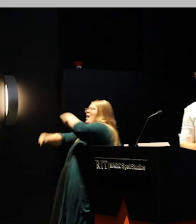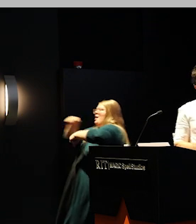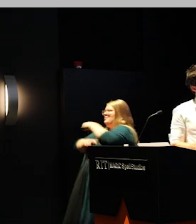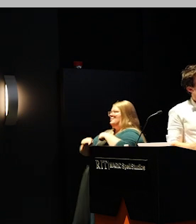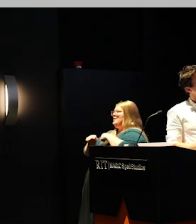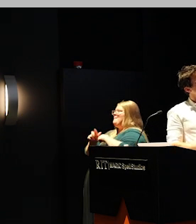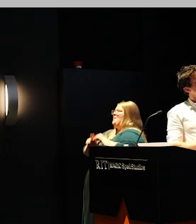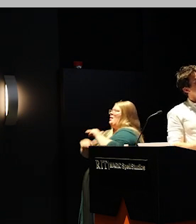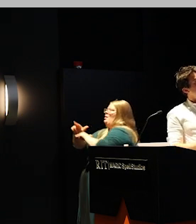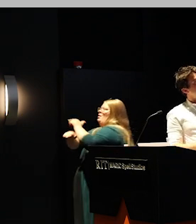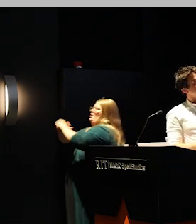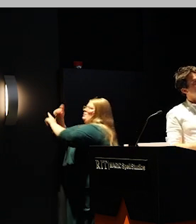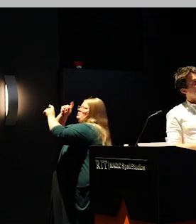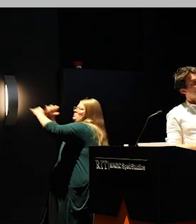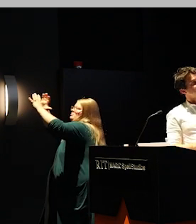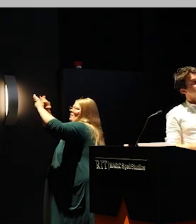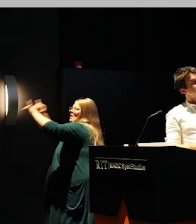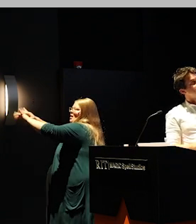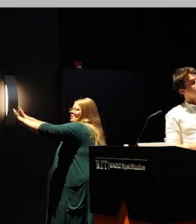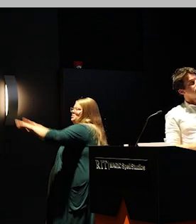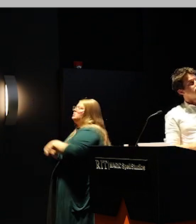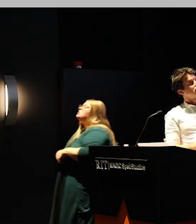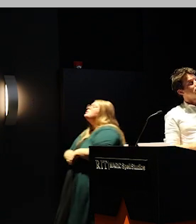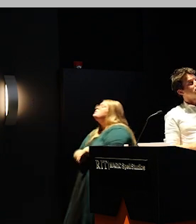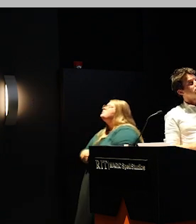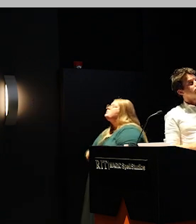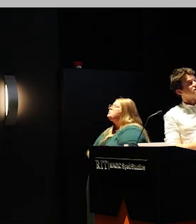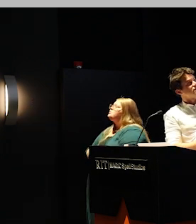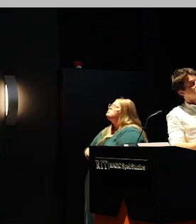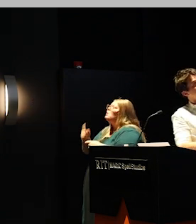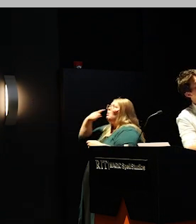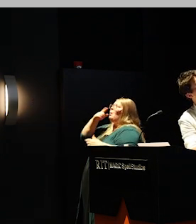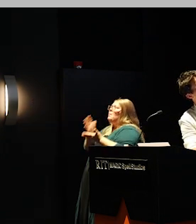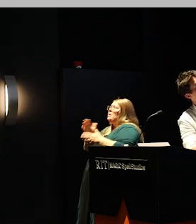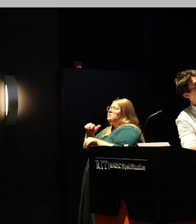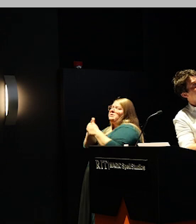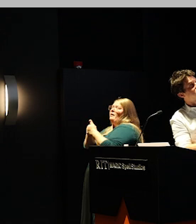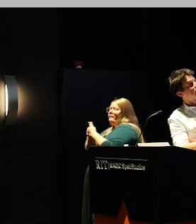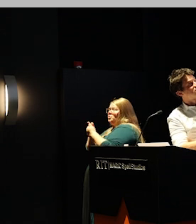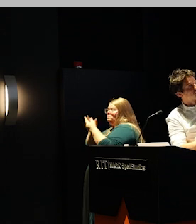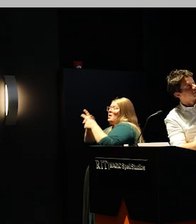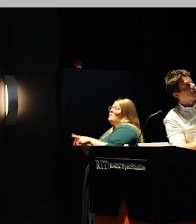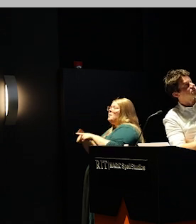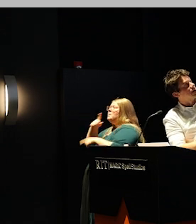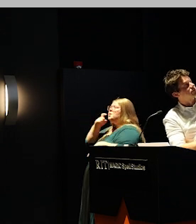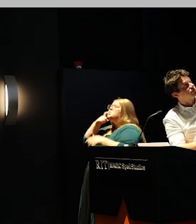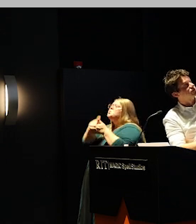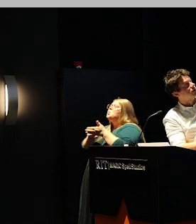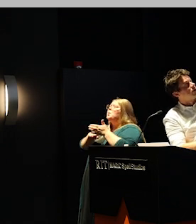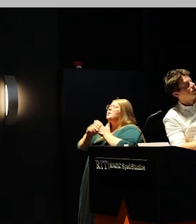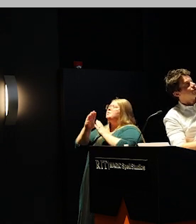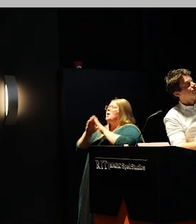This was cool because beyond also you can see in the top center of the top slide,